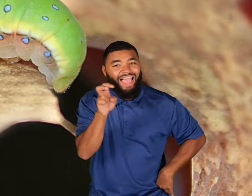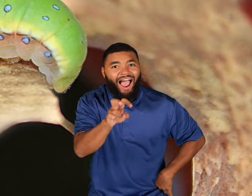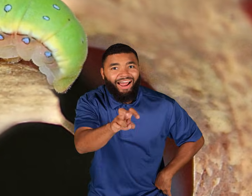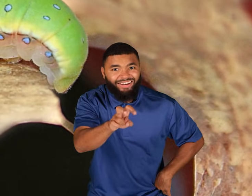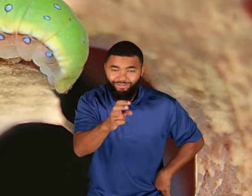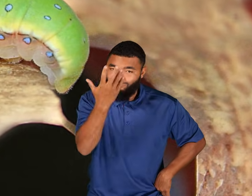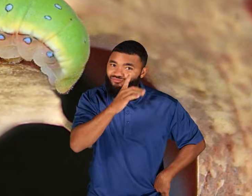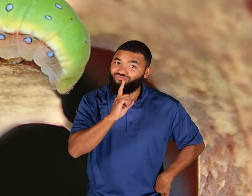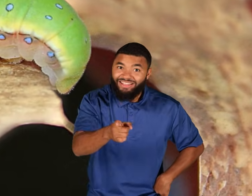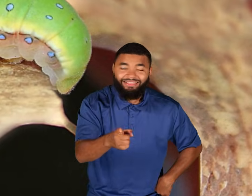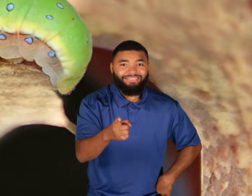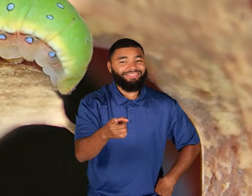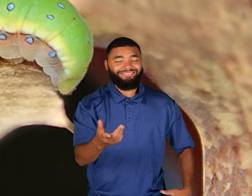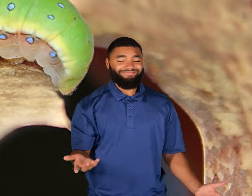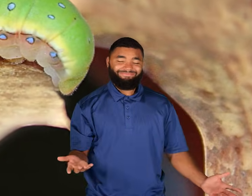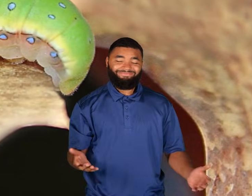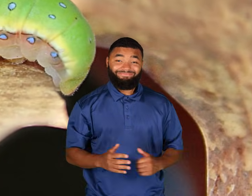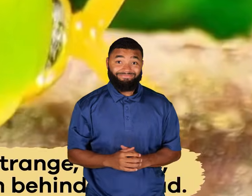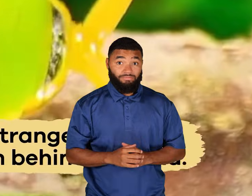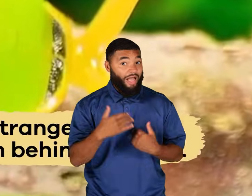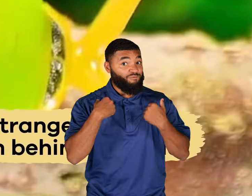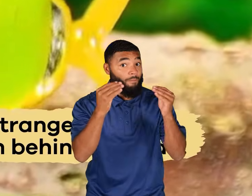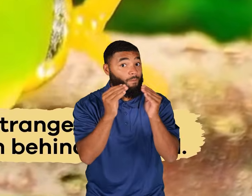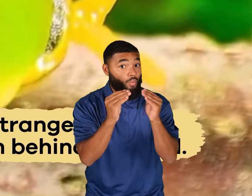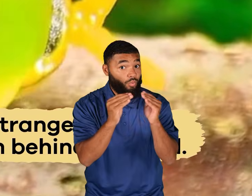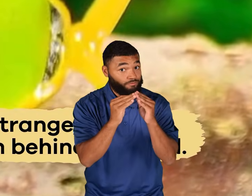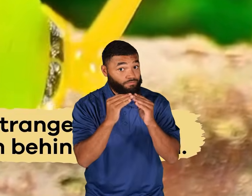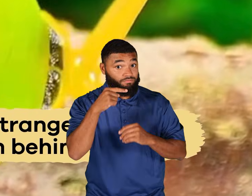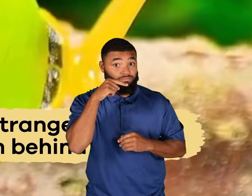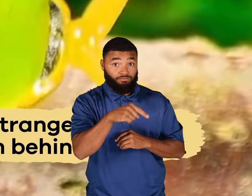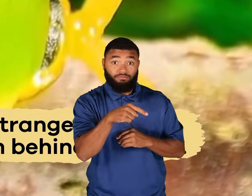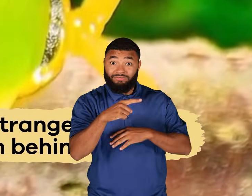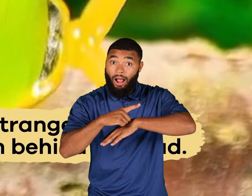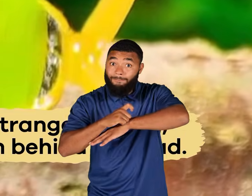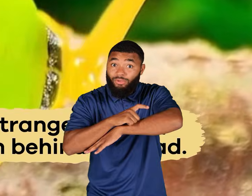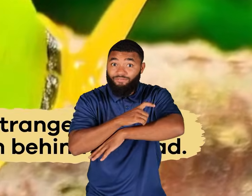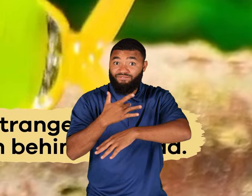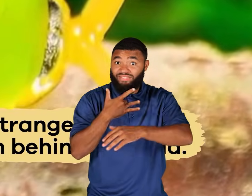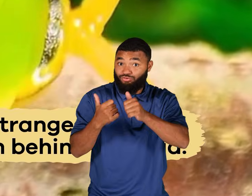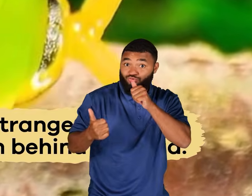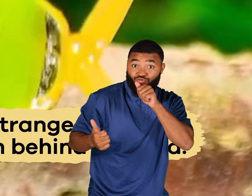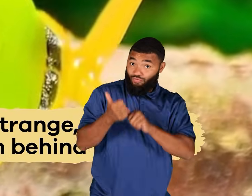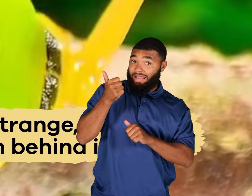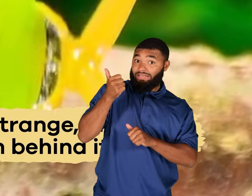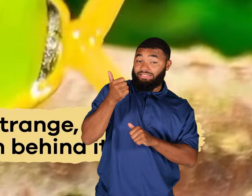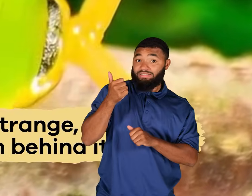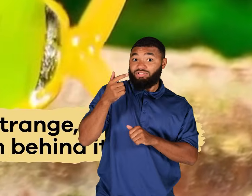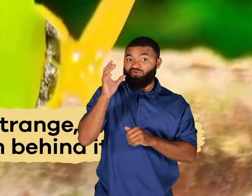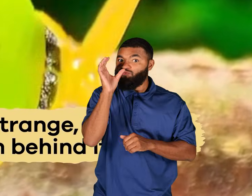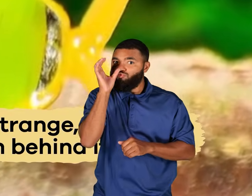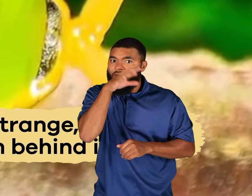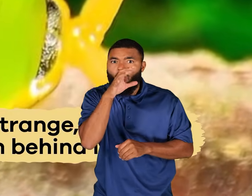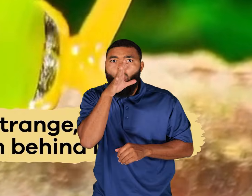That's not all its tricks to keep predators away. When it feels threatened, a strange orange forked organ can pop out